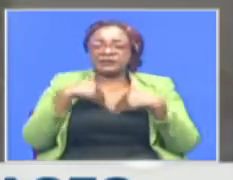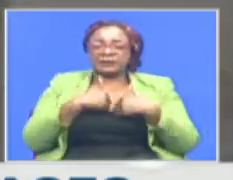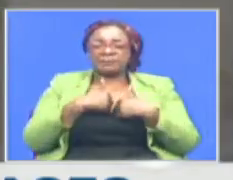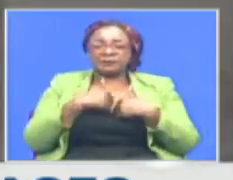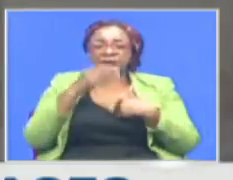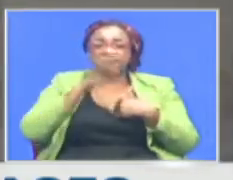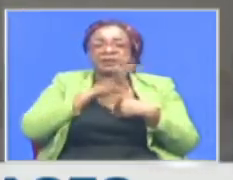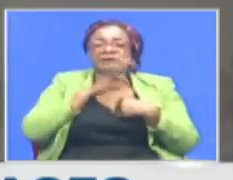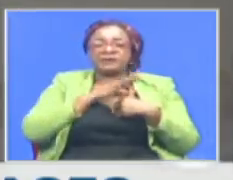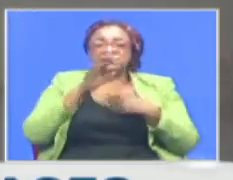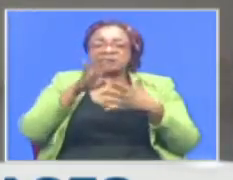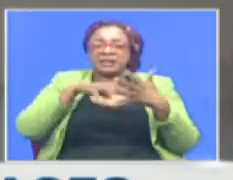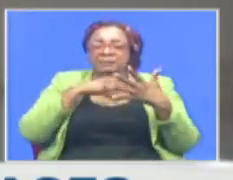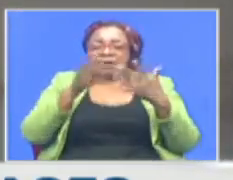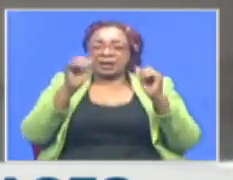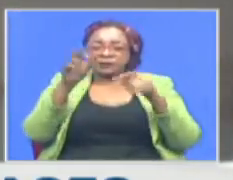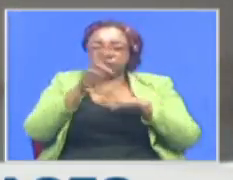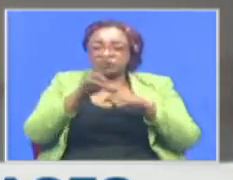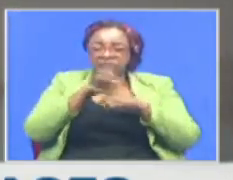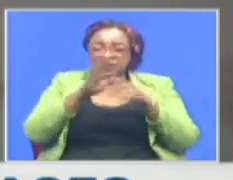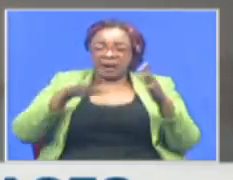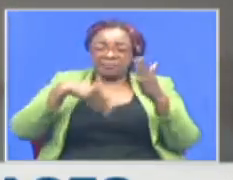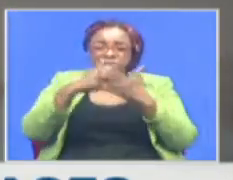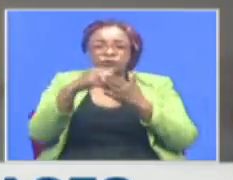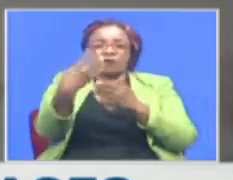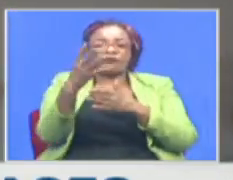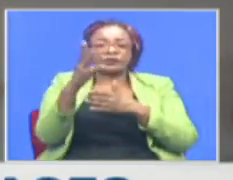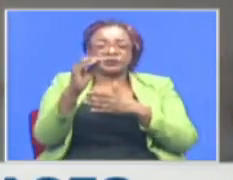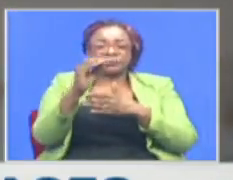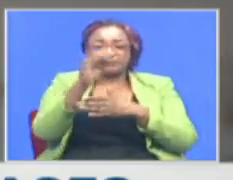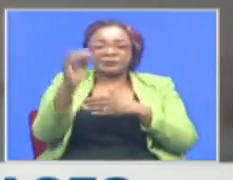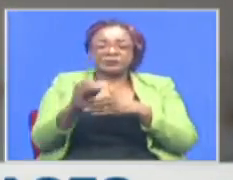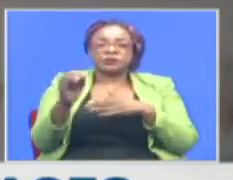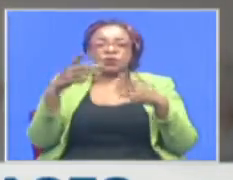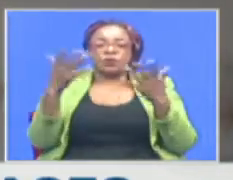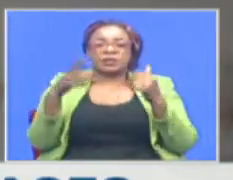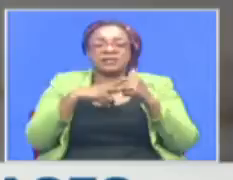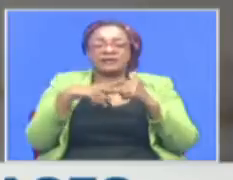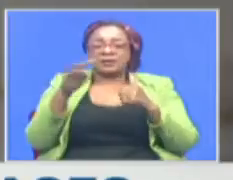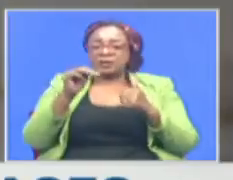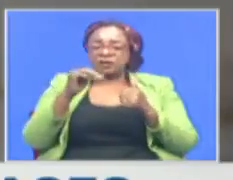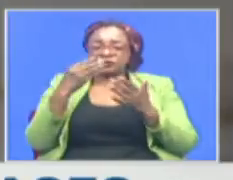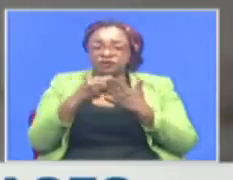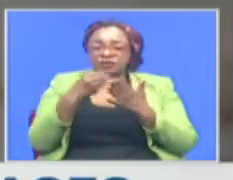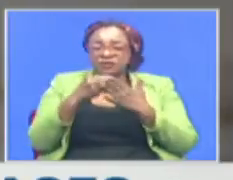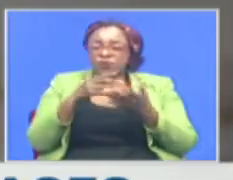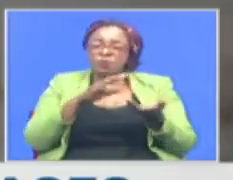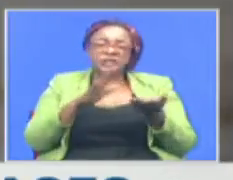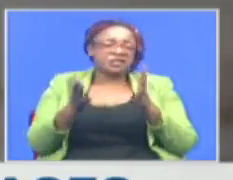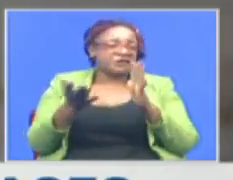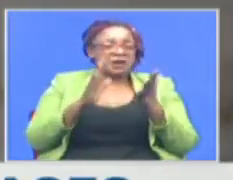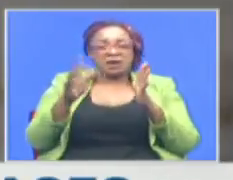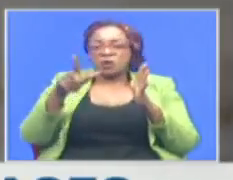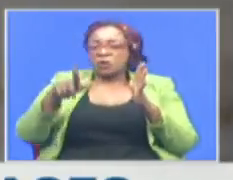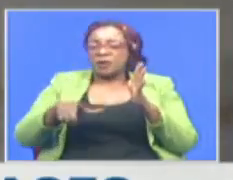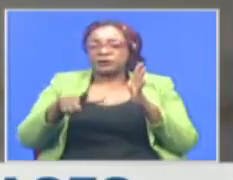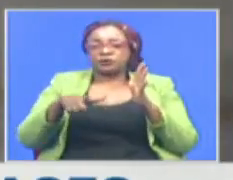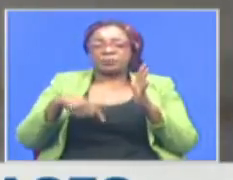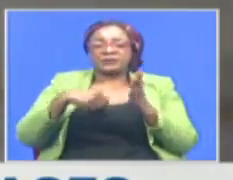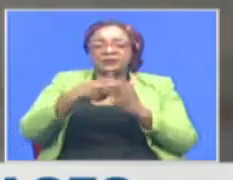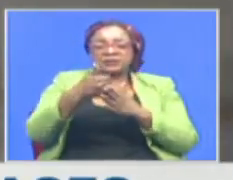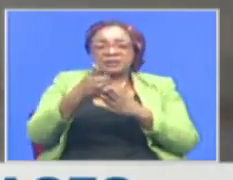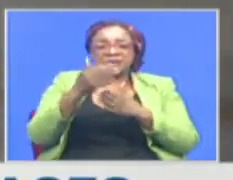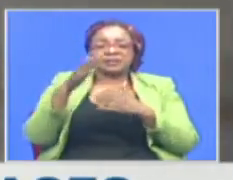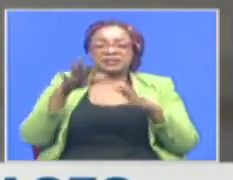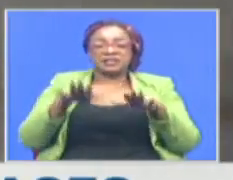can utilize up to 40% of their accrued benefits, or 7 million shillings, whichever is lower, to purchase a